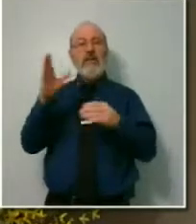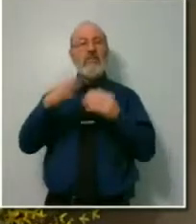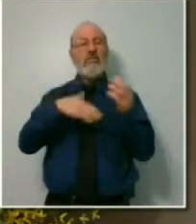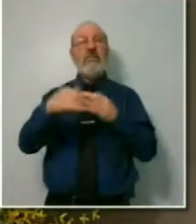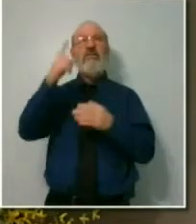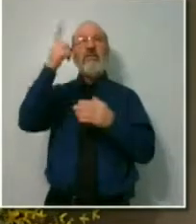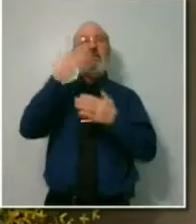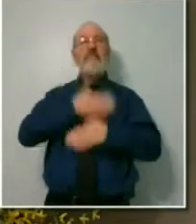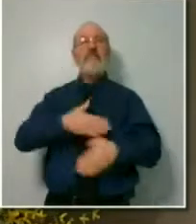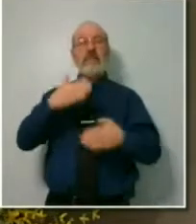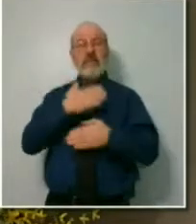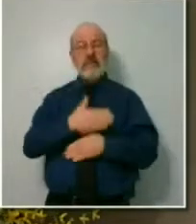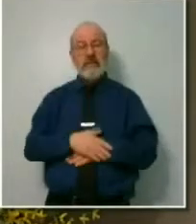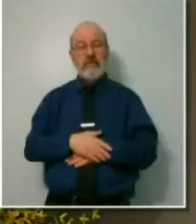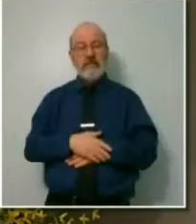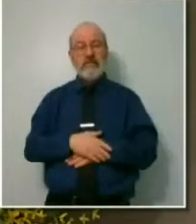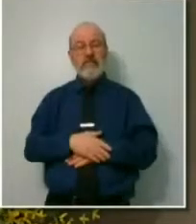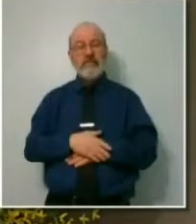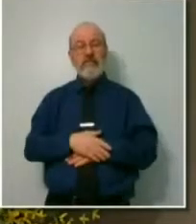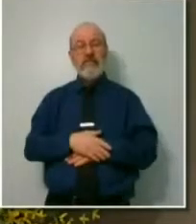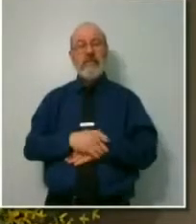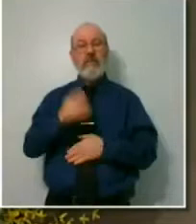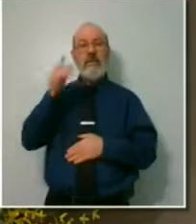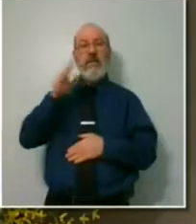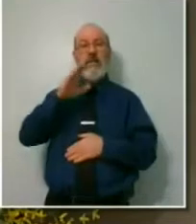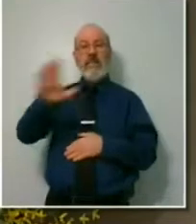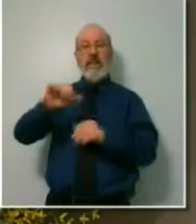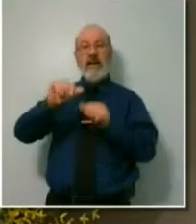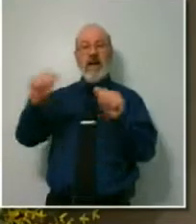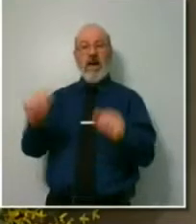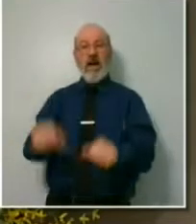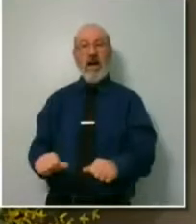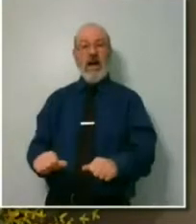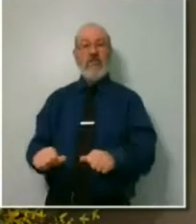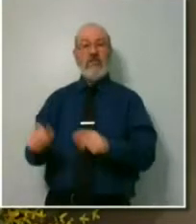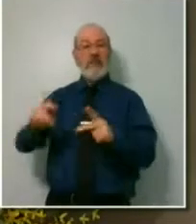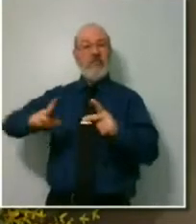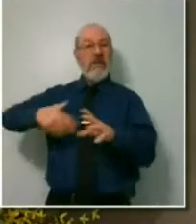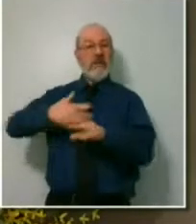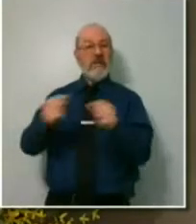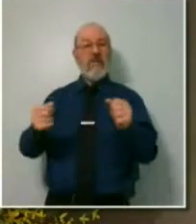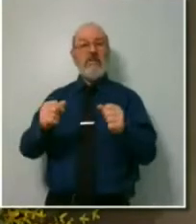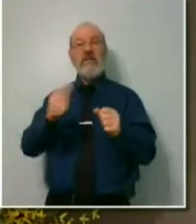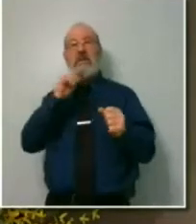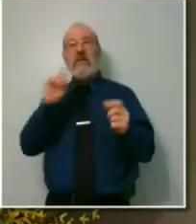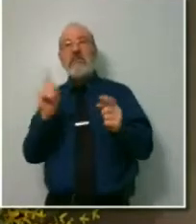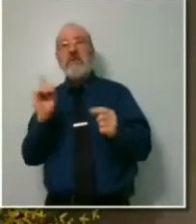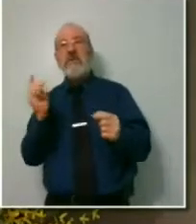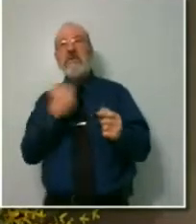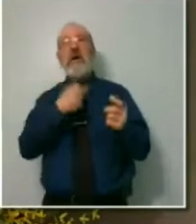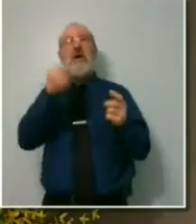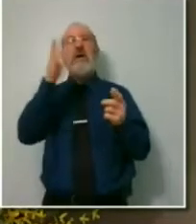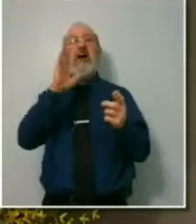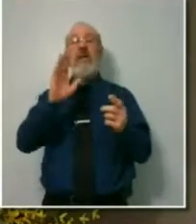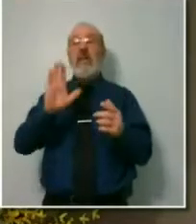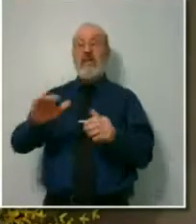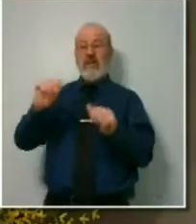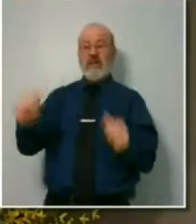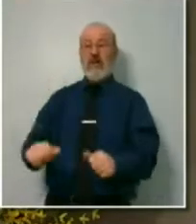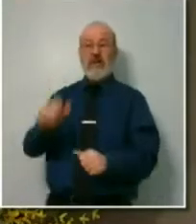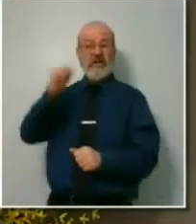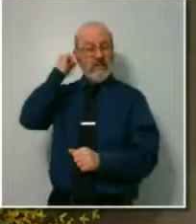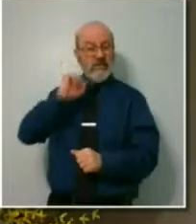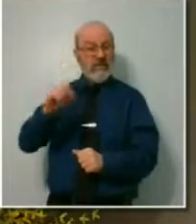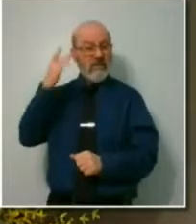pleased. Their idols, those that are heathen, that are asking where is our God, their gods are silver and gold, the work of